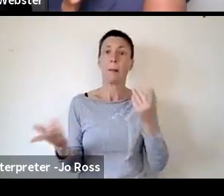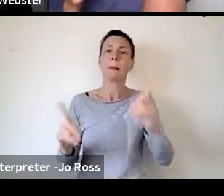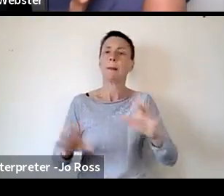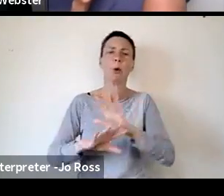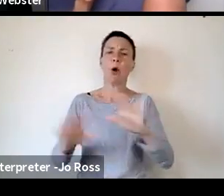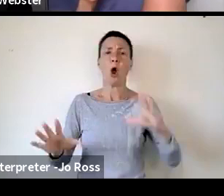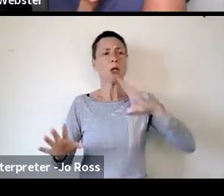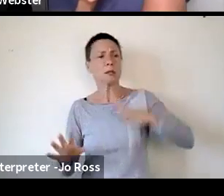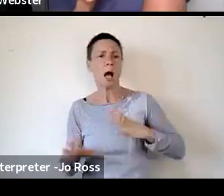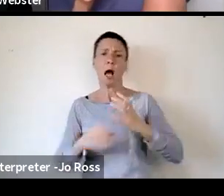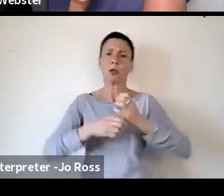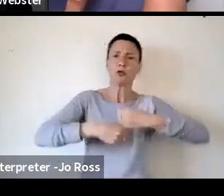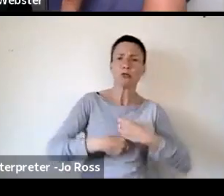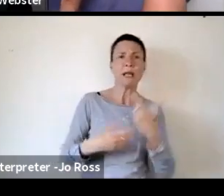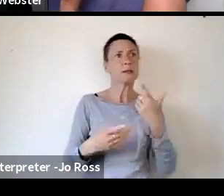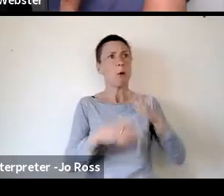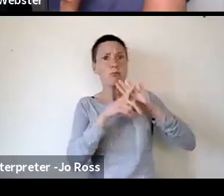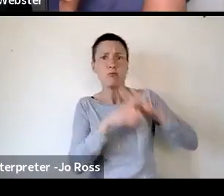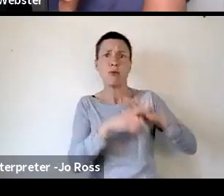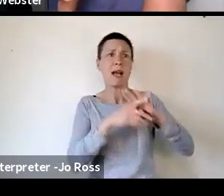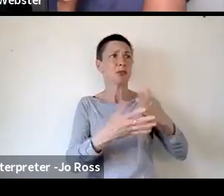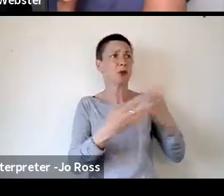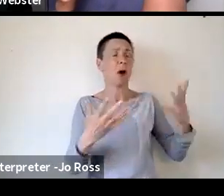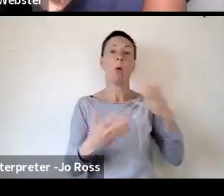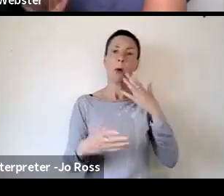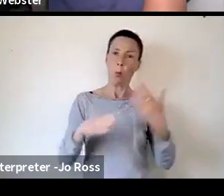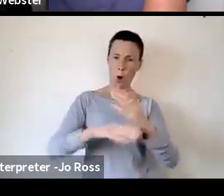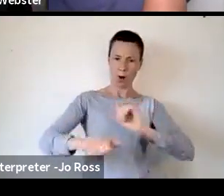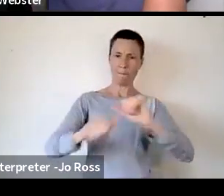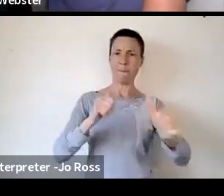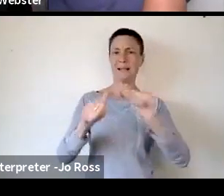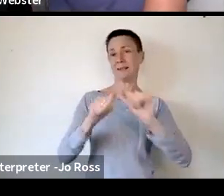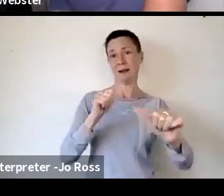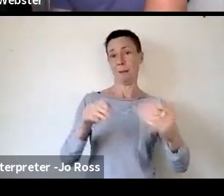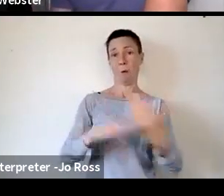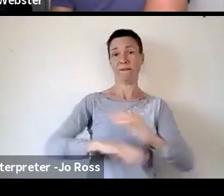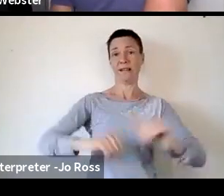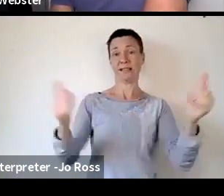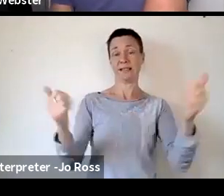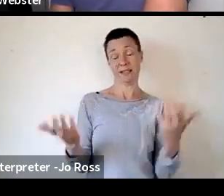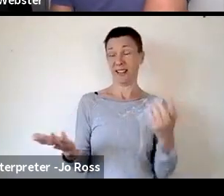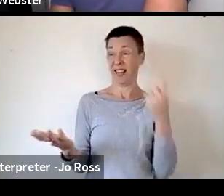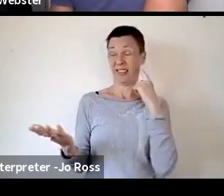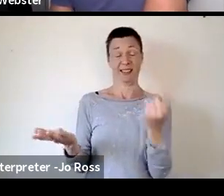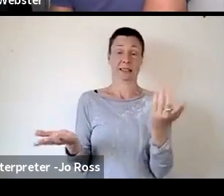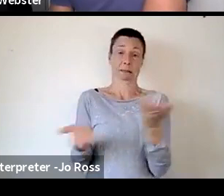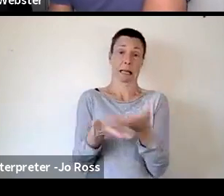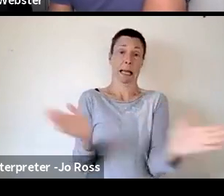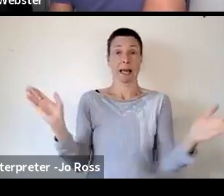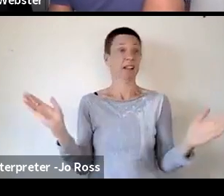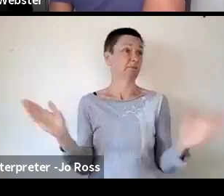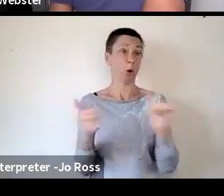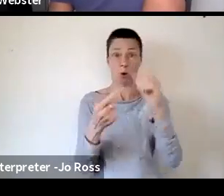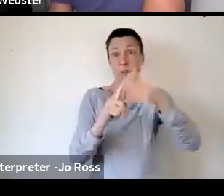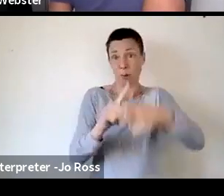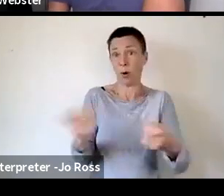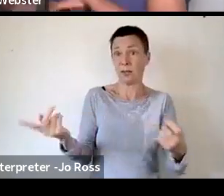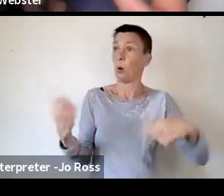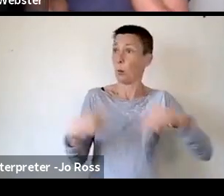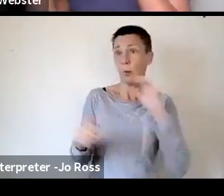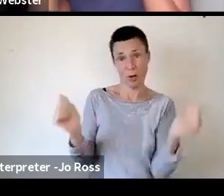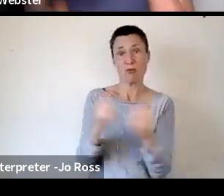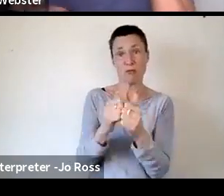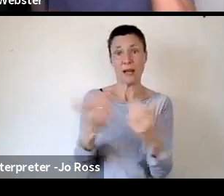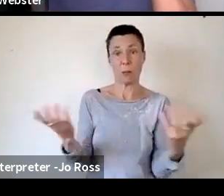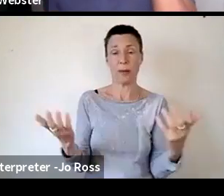tired, stressed, under constant pressure will work more effectively. I think that is a very good point that we all agree with